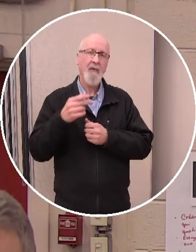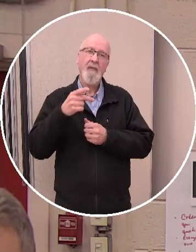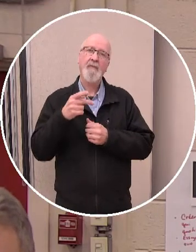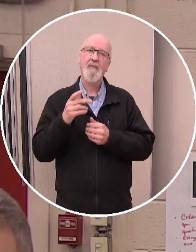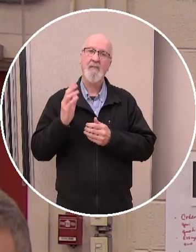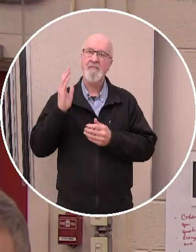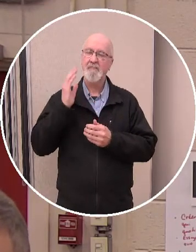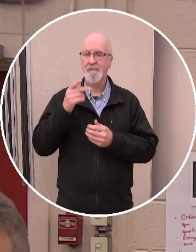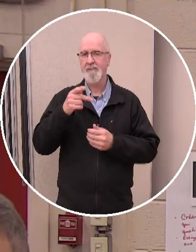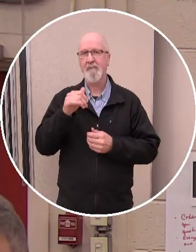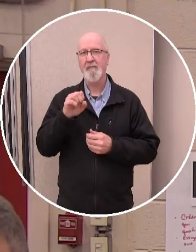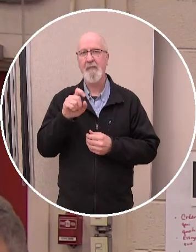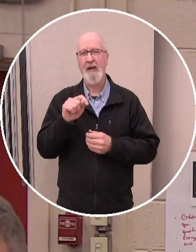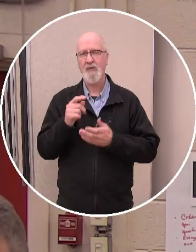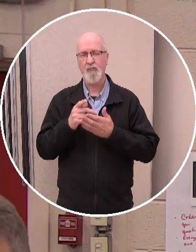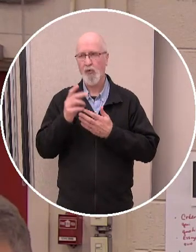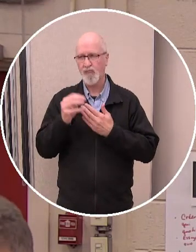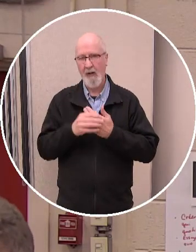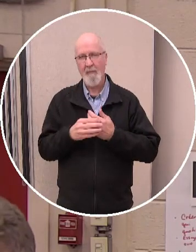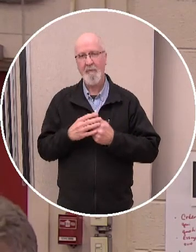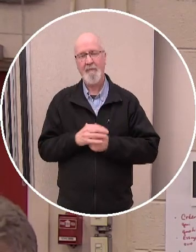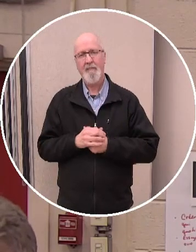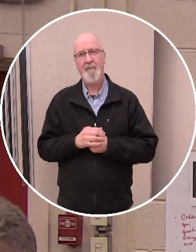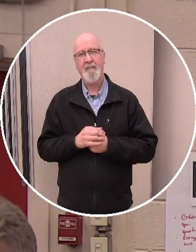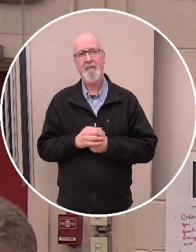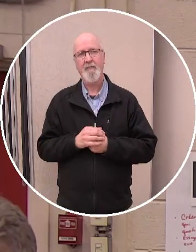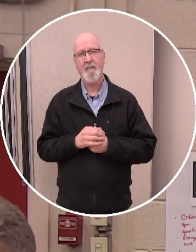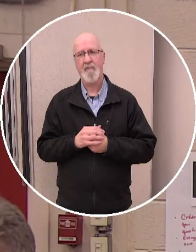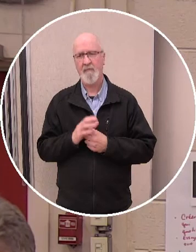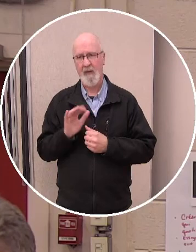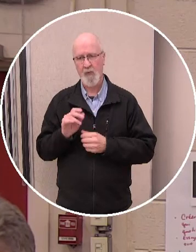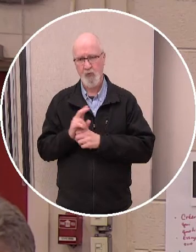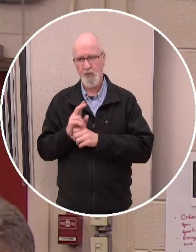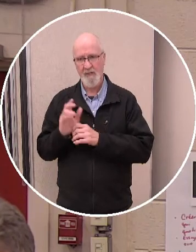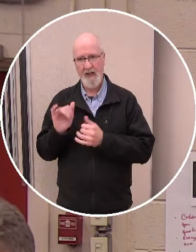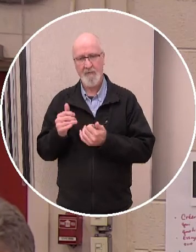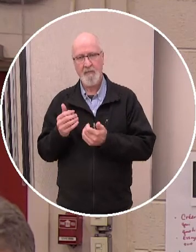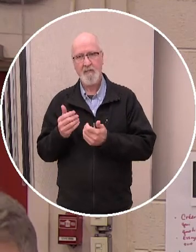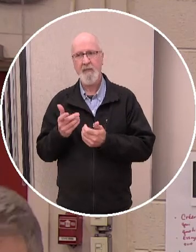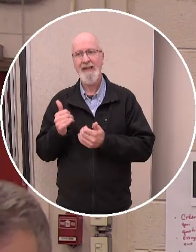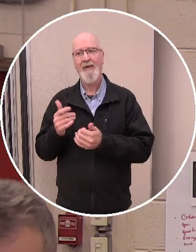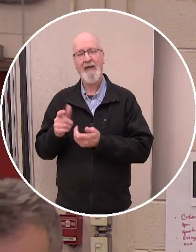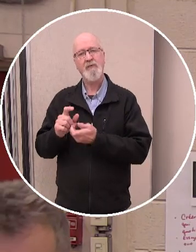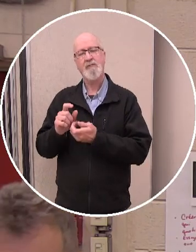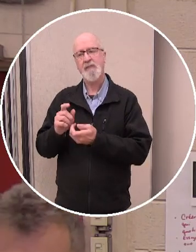for a number of years, and now it's taken on sort of a better life, if you like.